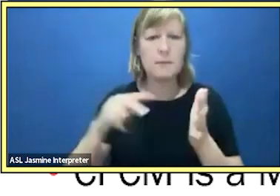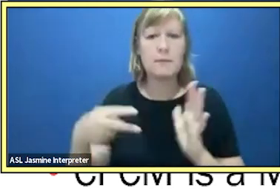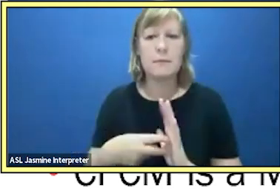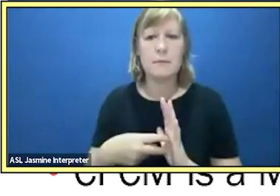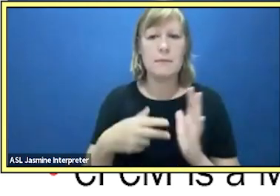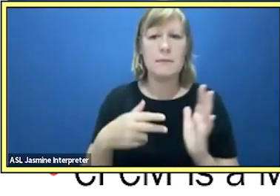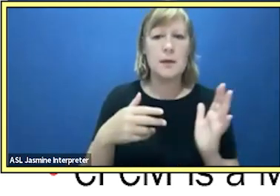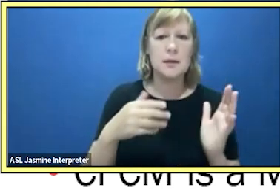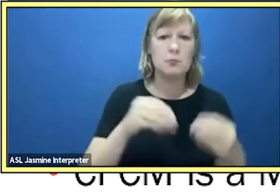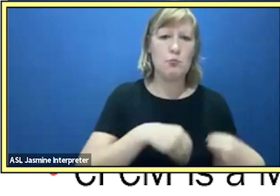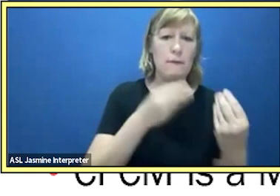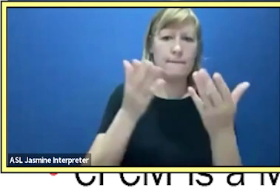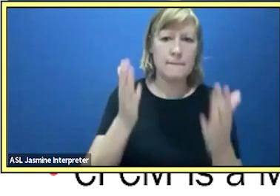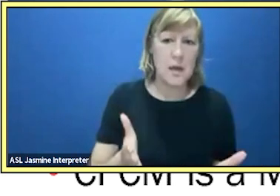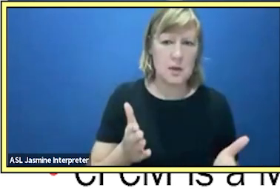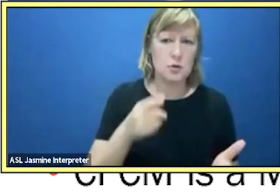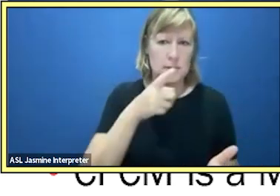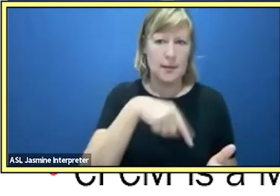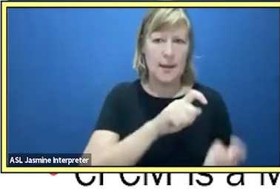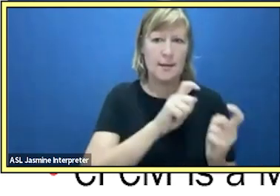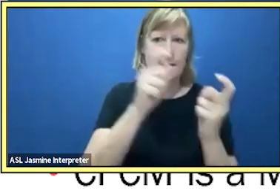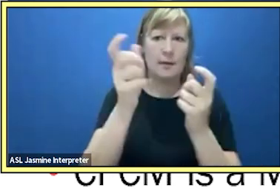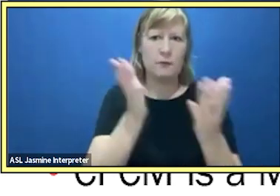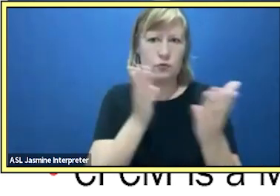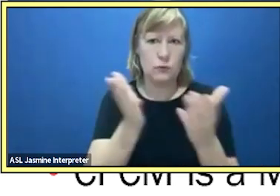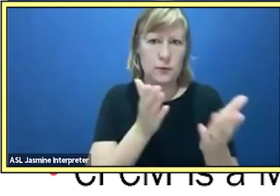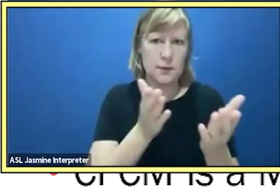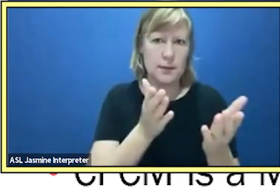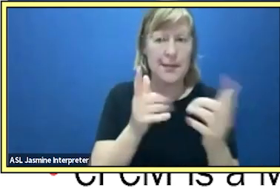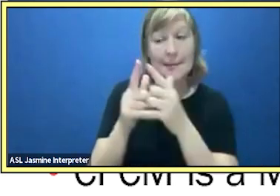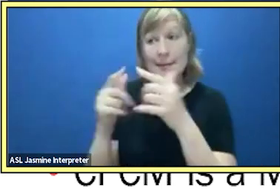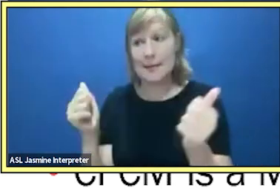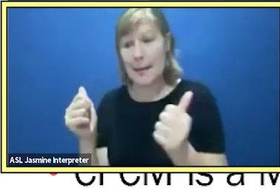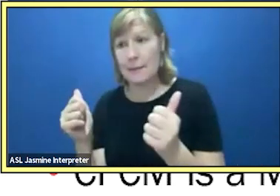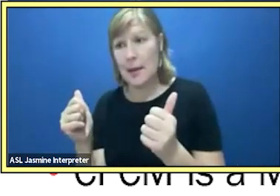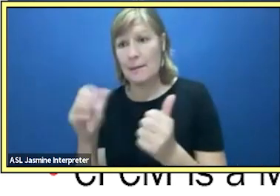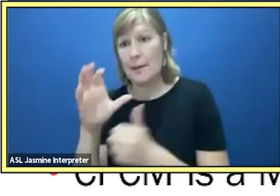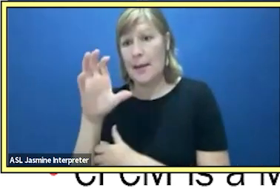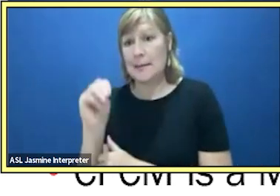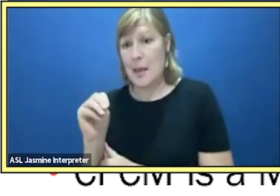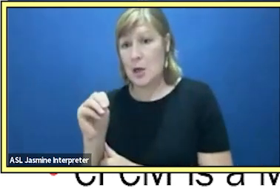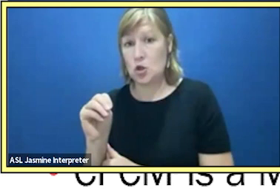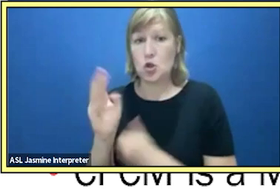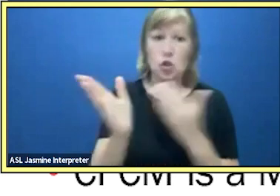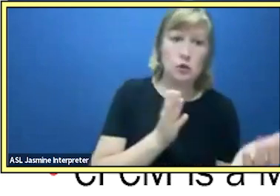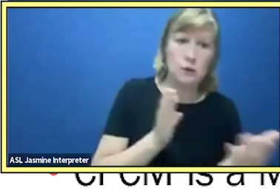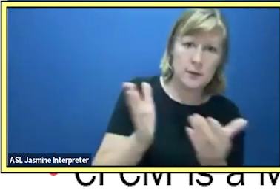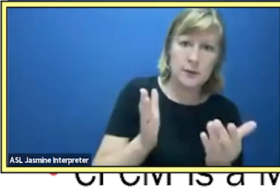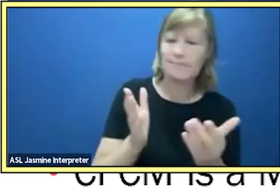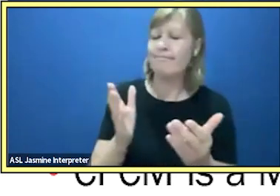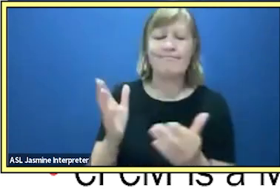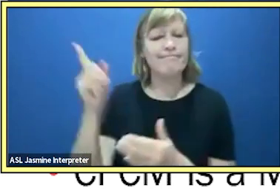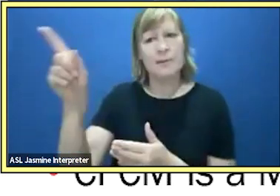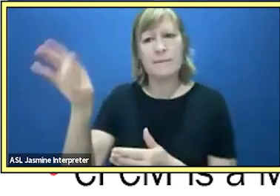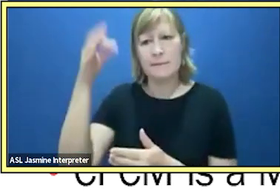that providers of a service cannot also serve as a case manager. So the federal government requires